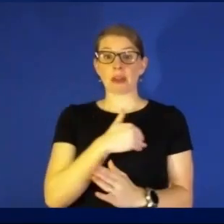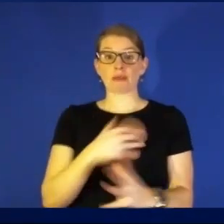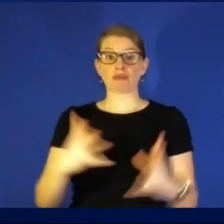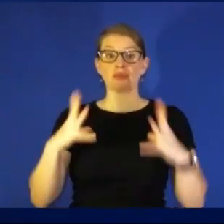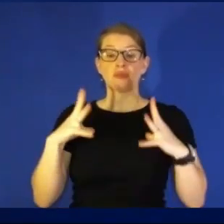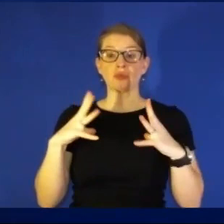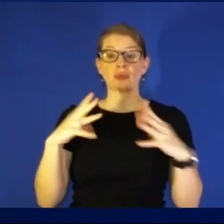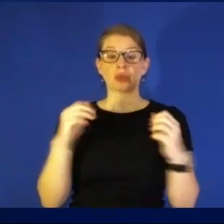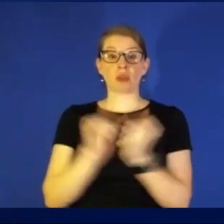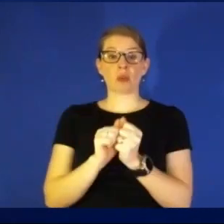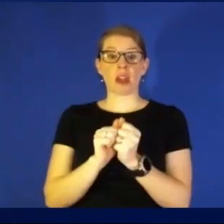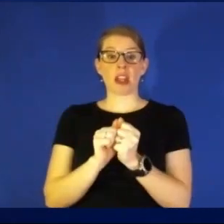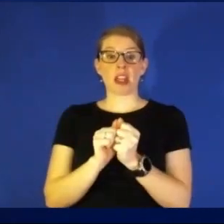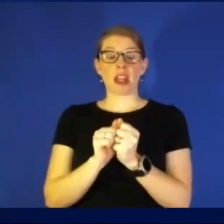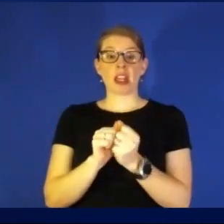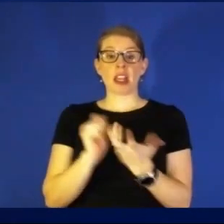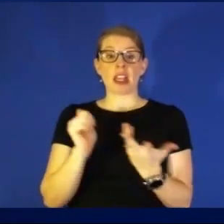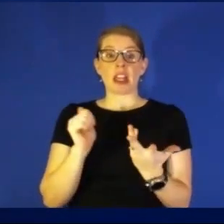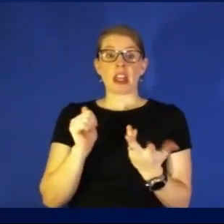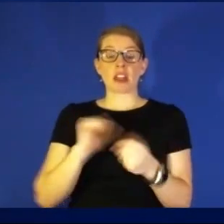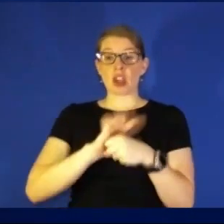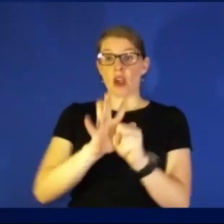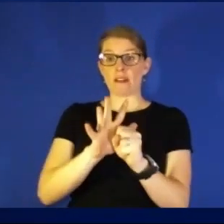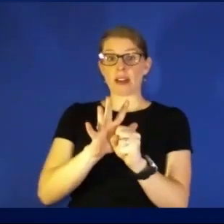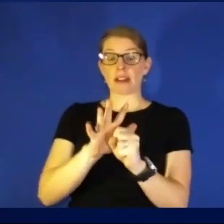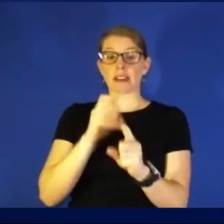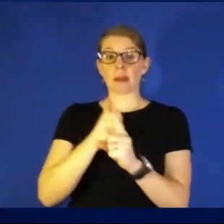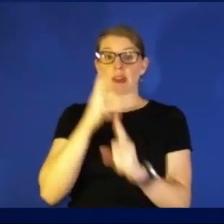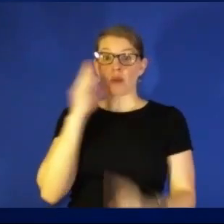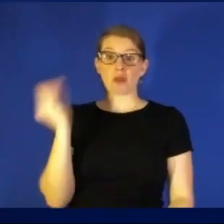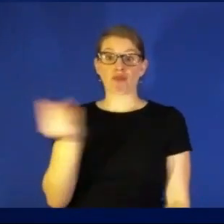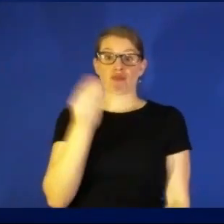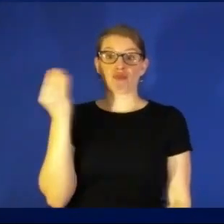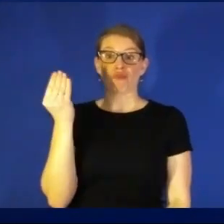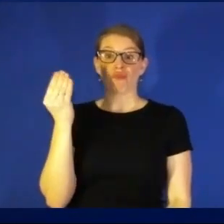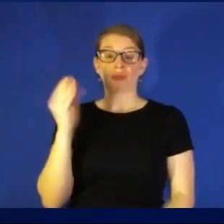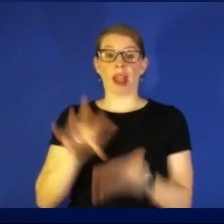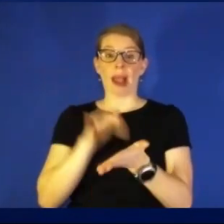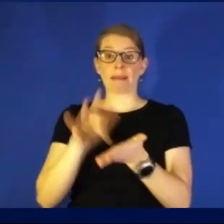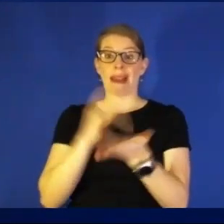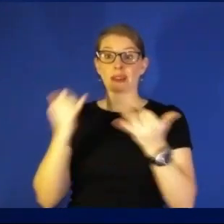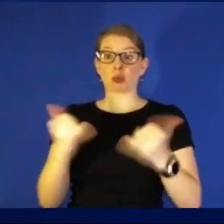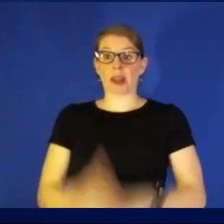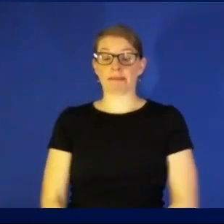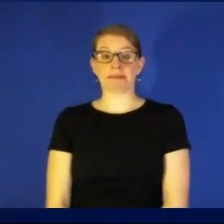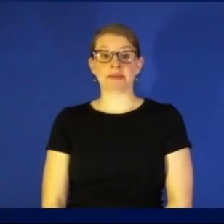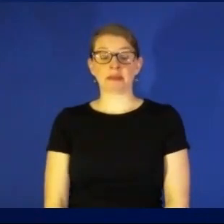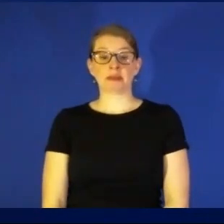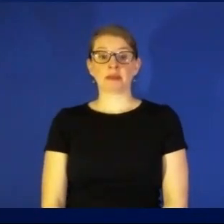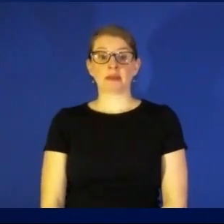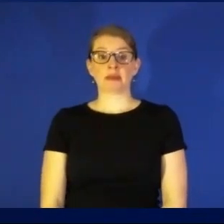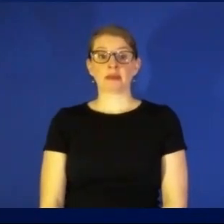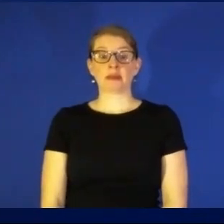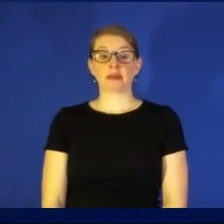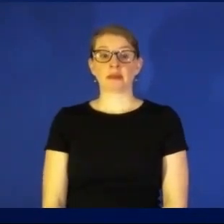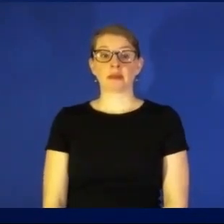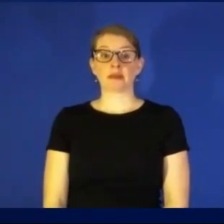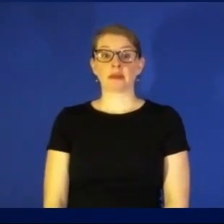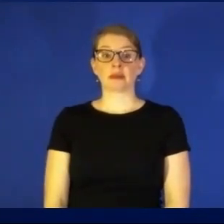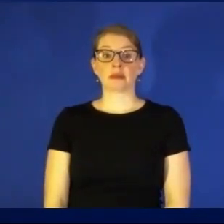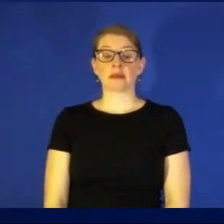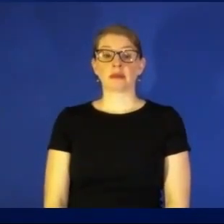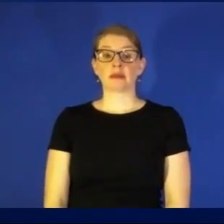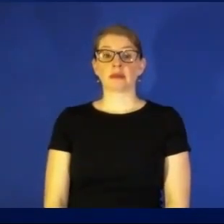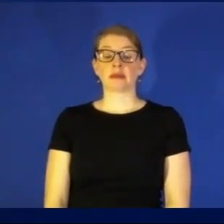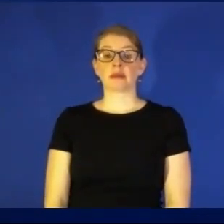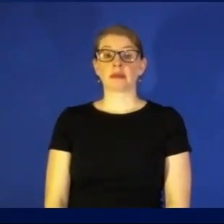going to round on the iPad today. Right. So, we've learned how to be much more nimble using technology so that we